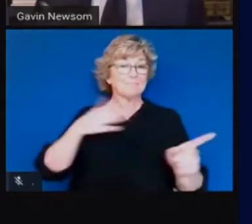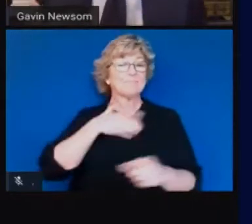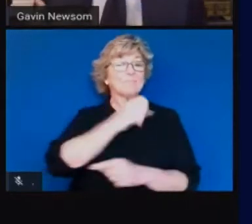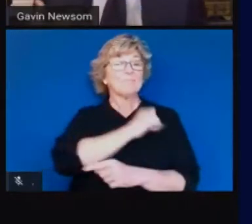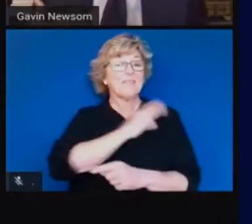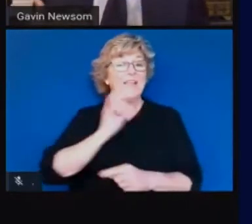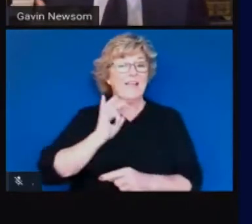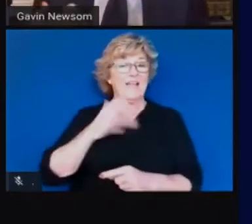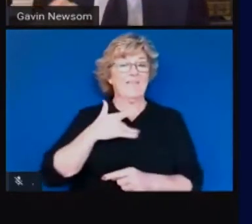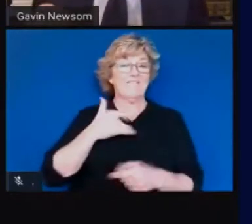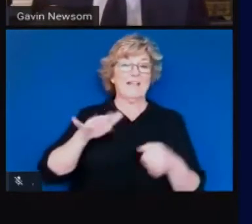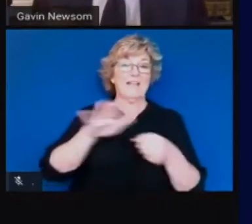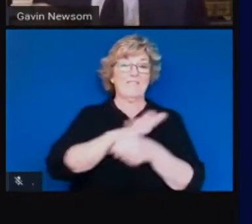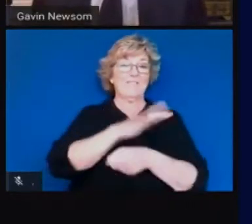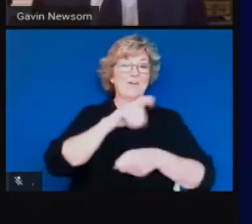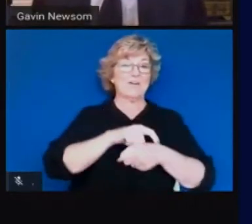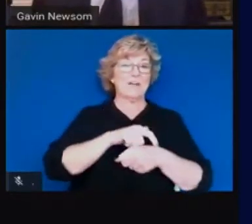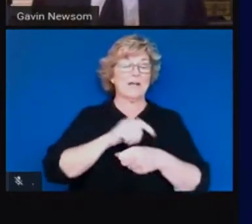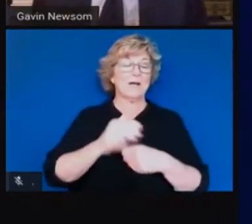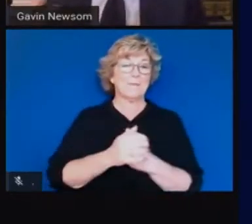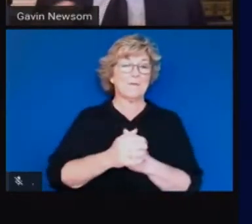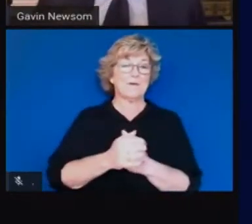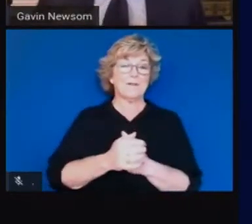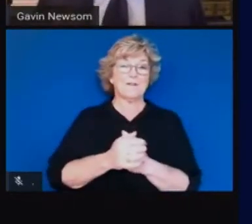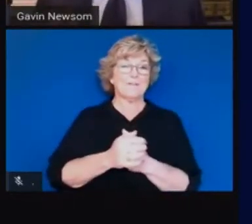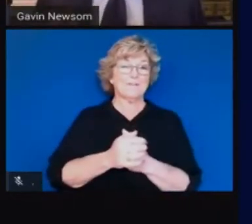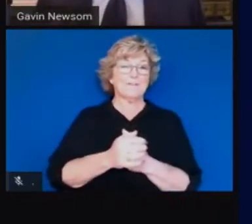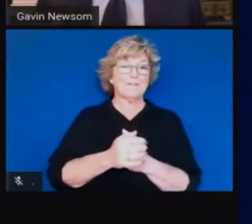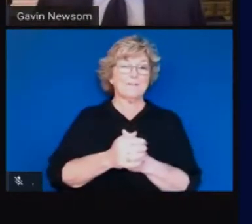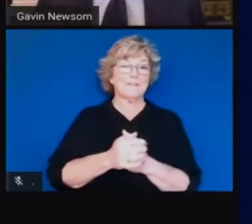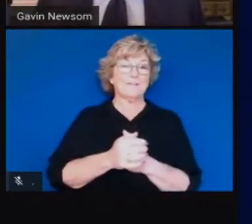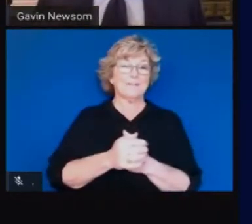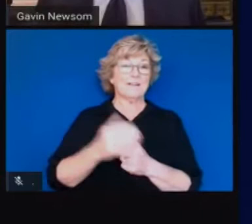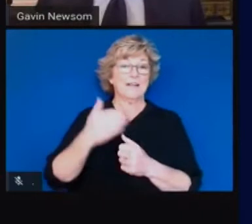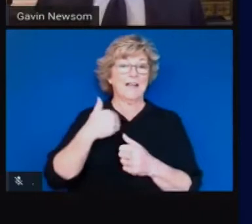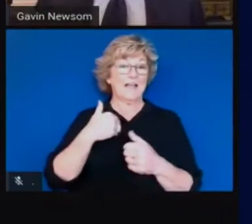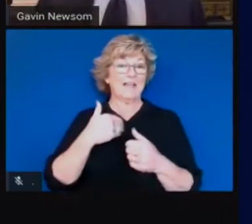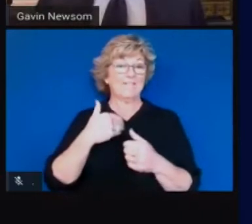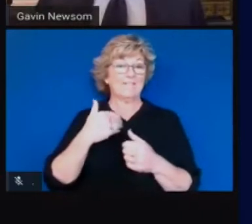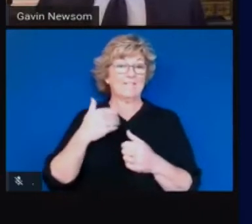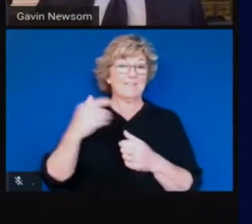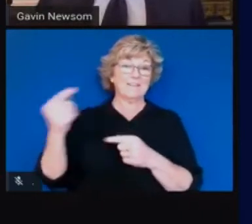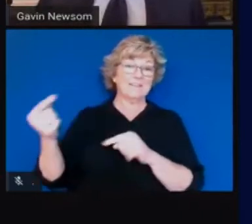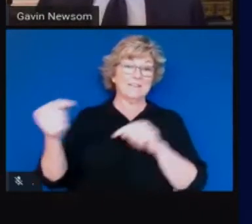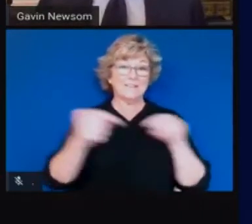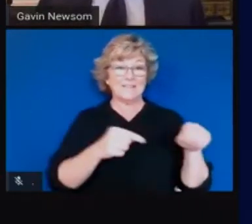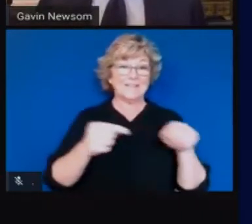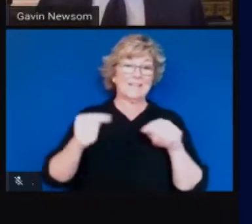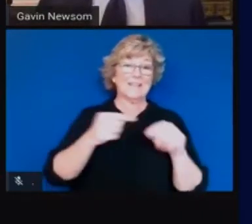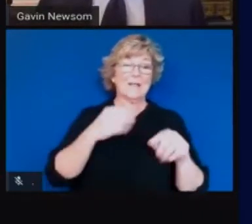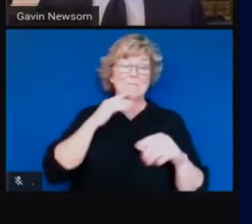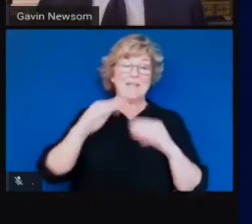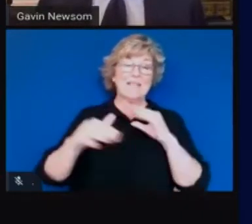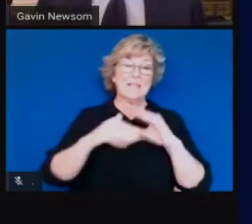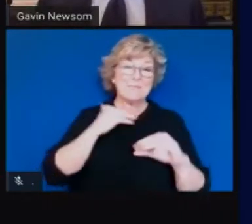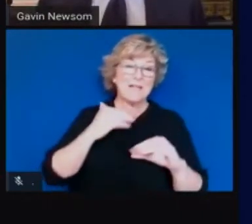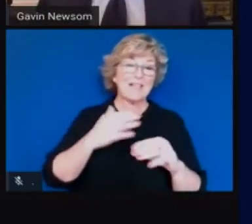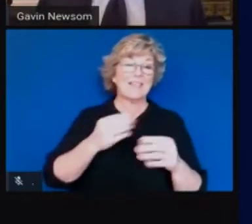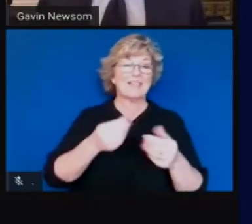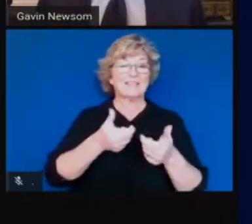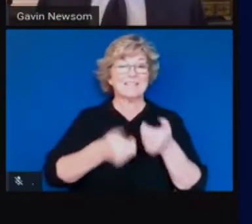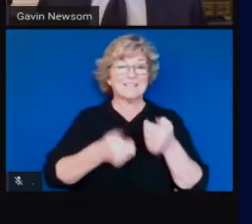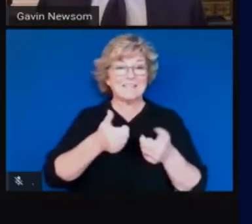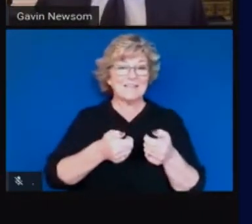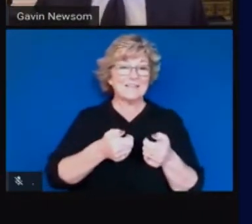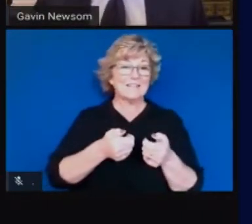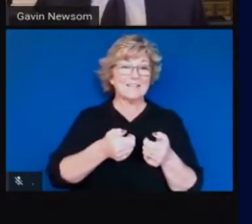I feel like a full-time red carpet concierge for everyone that does have access to my direct email and my text messages